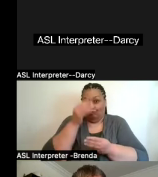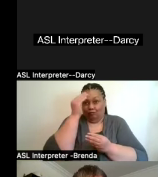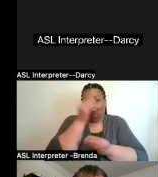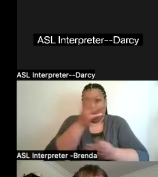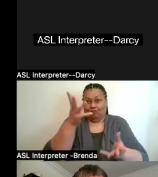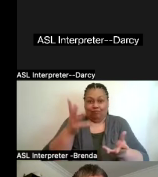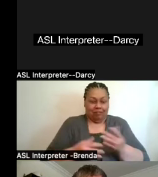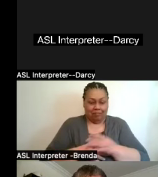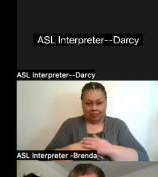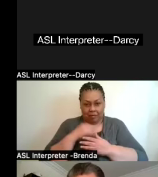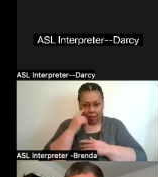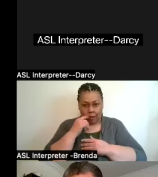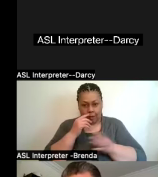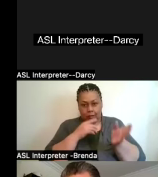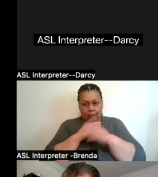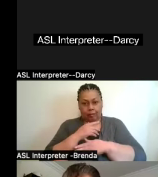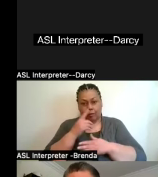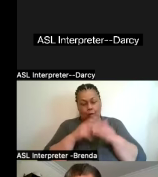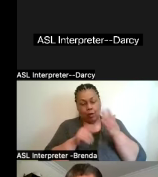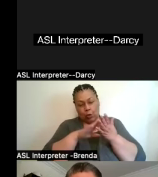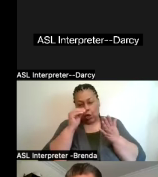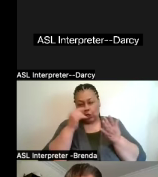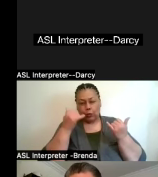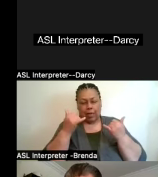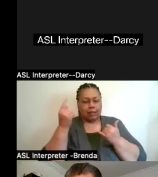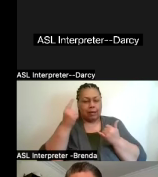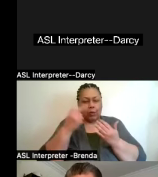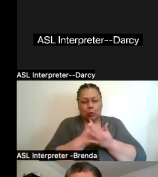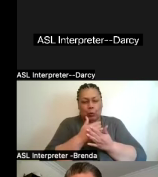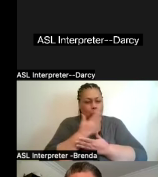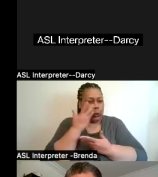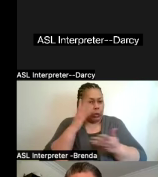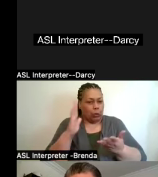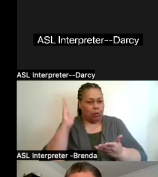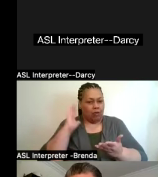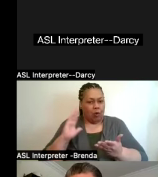great. What you learned today, something new that you didn't know before.